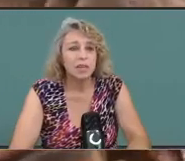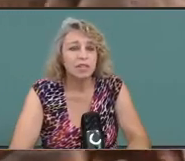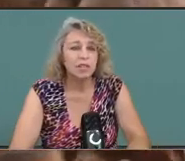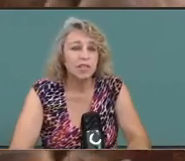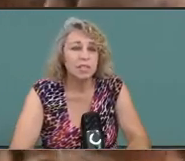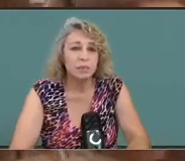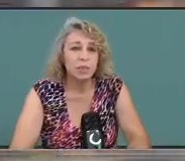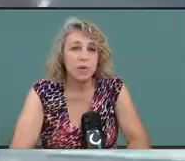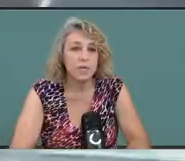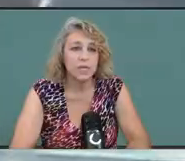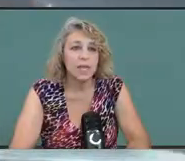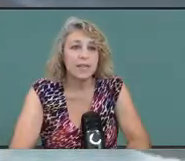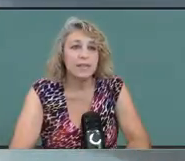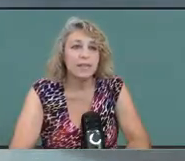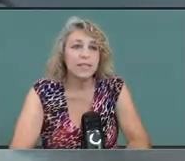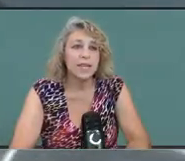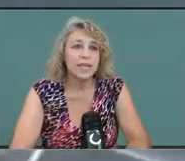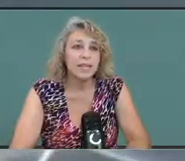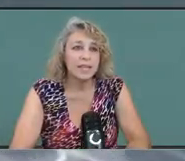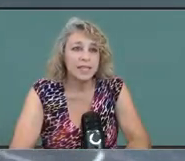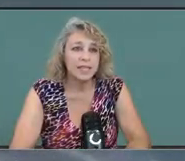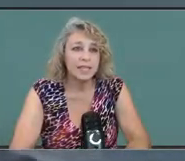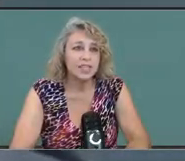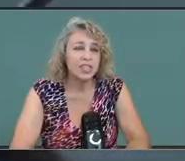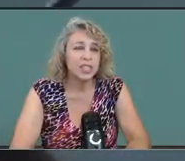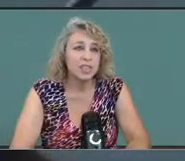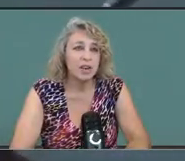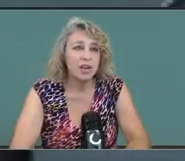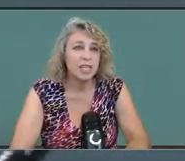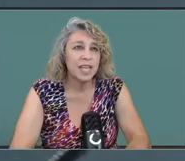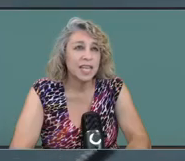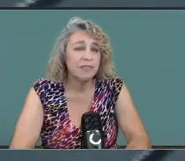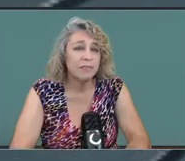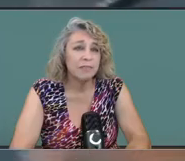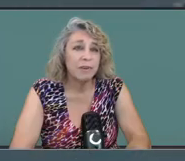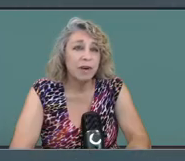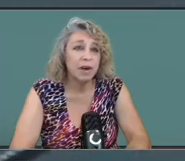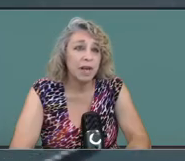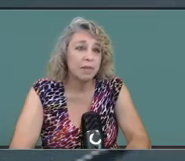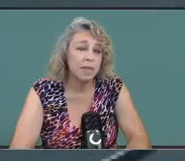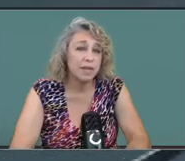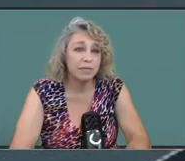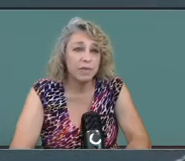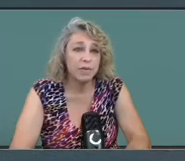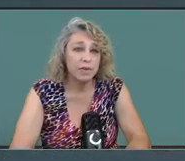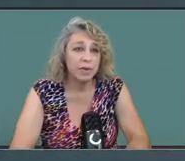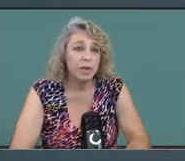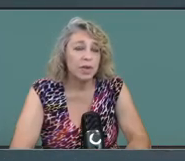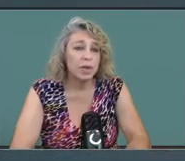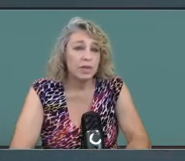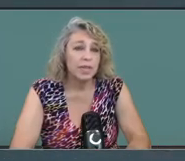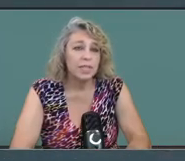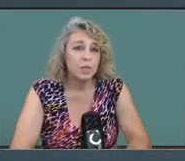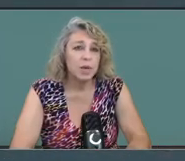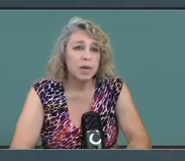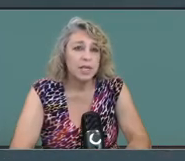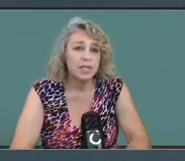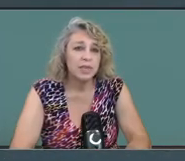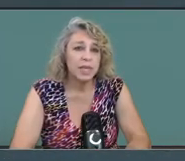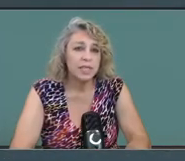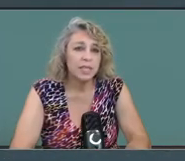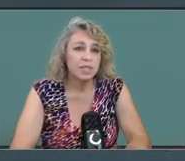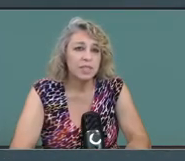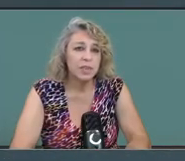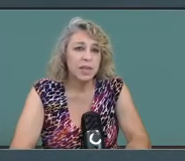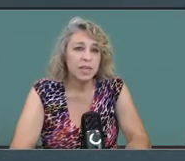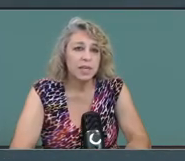element also that is important, this idea that decisions are taken from far and by a few. That's what our history